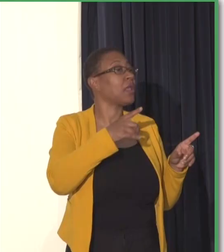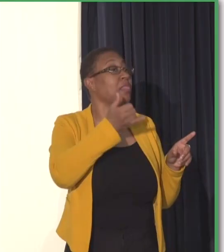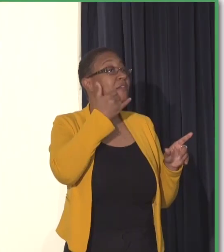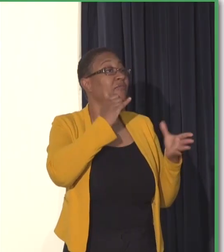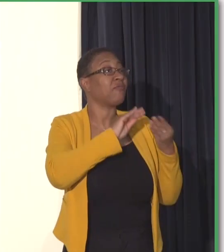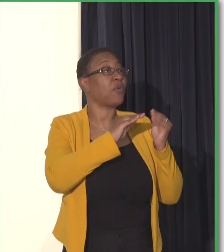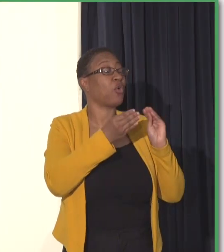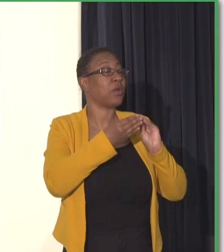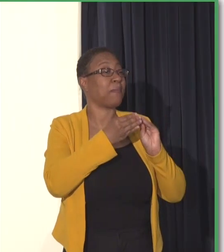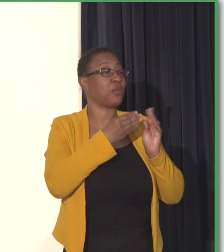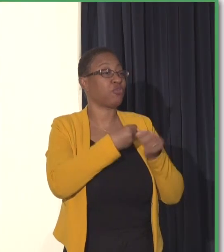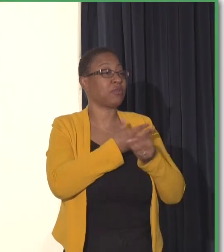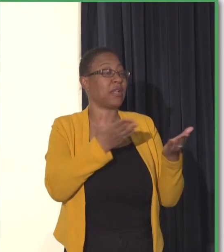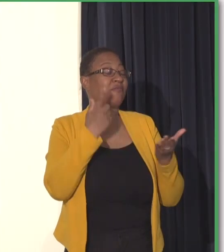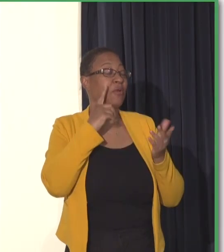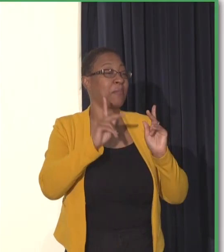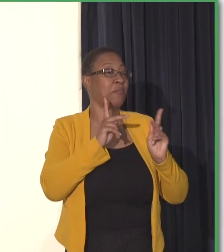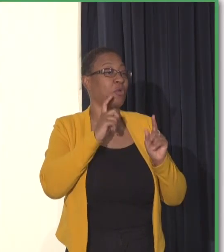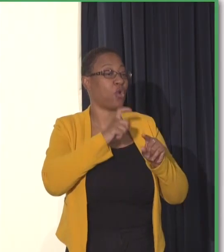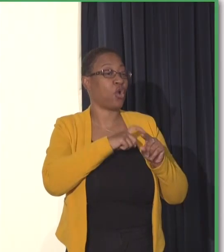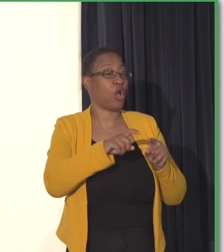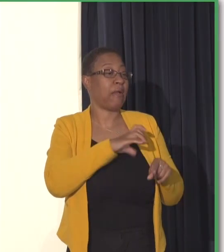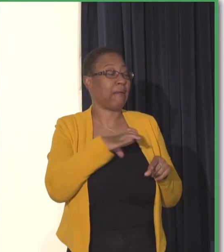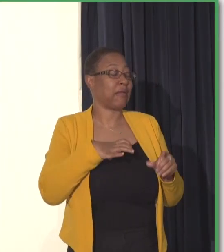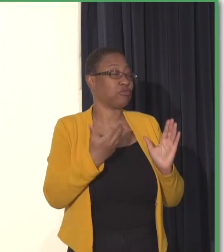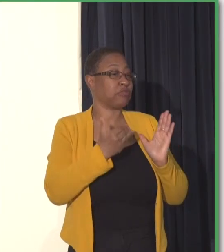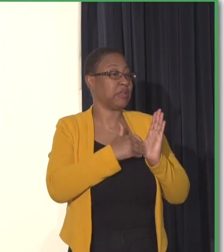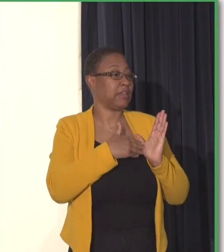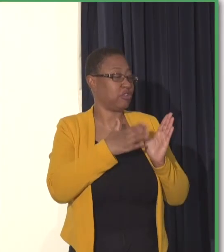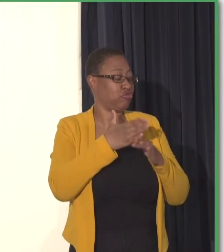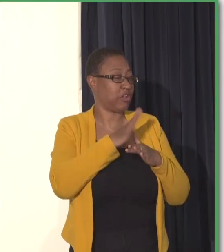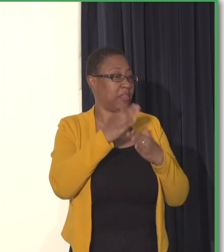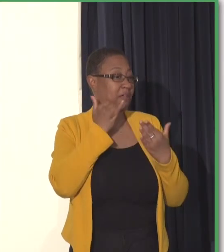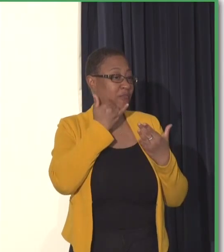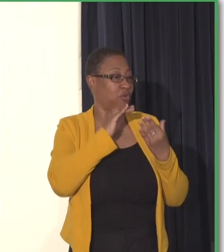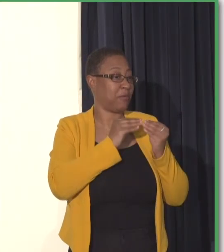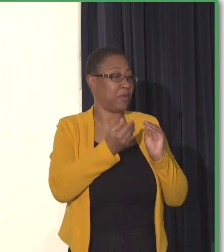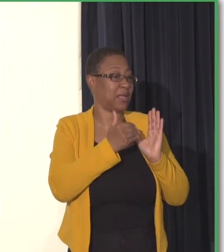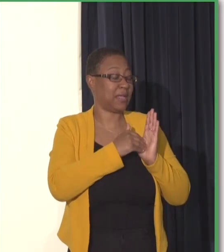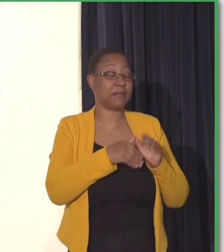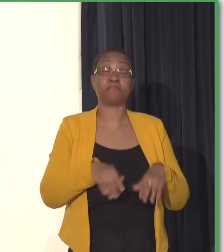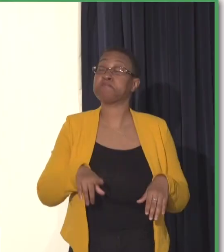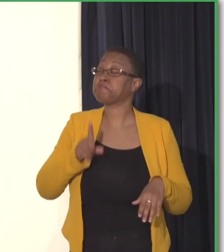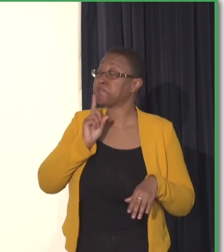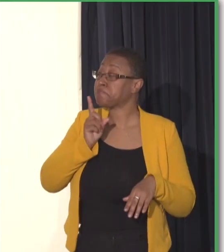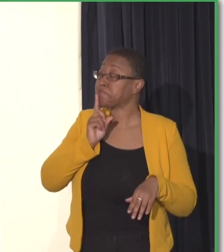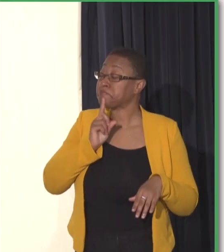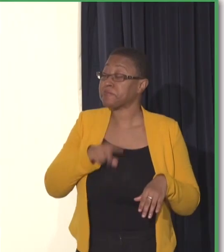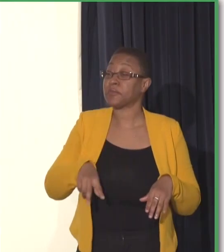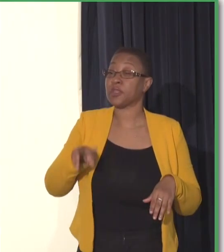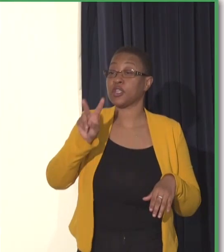phone number that you gave for people to call Congress again, if you don't mind, please? Oh, please do.